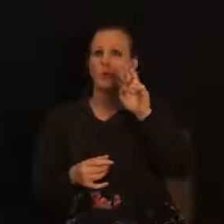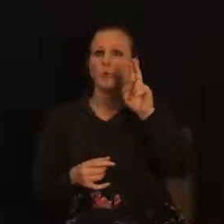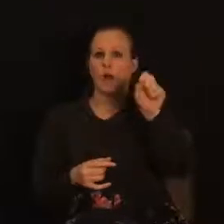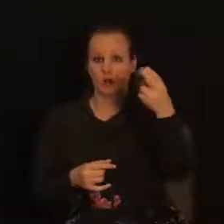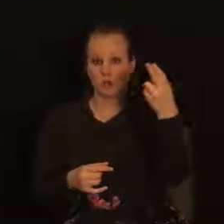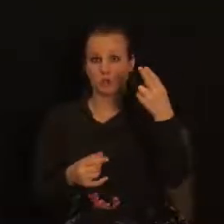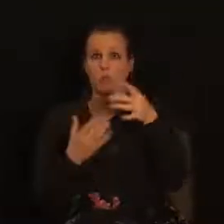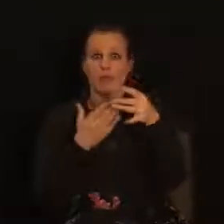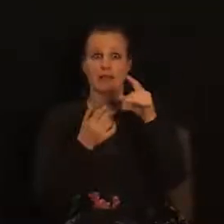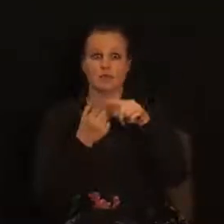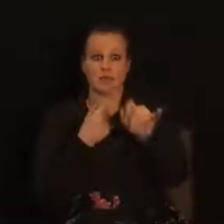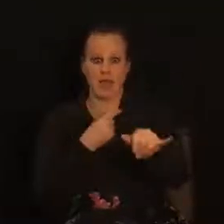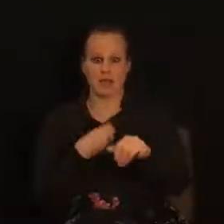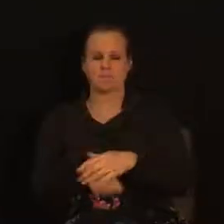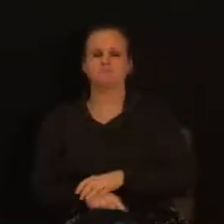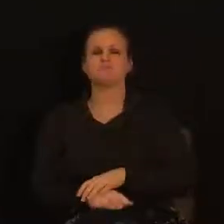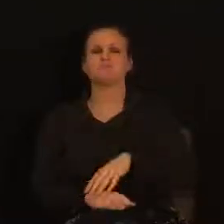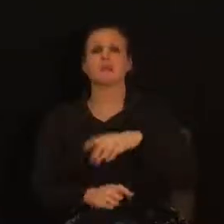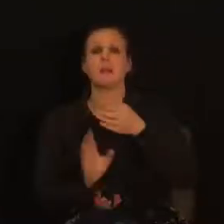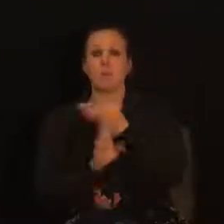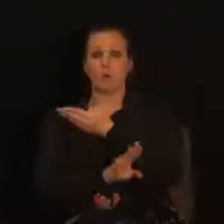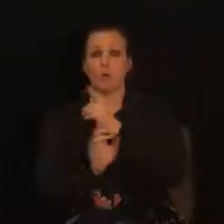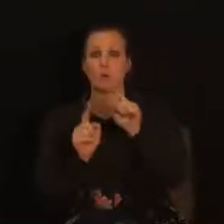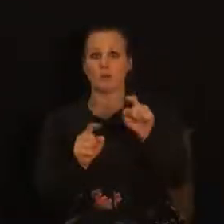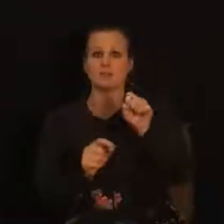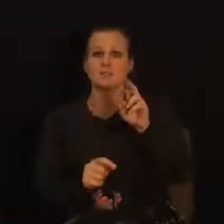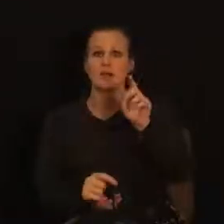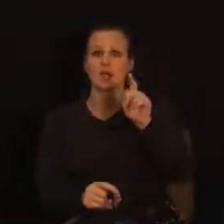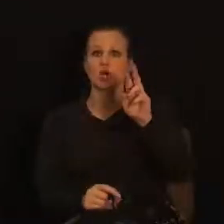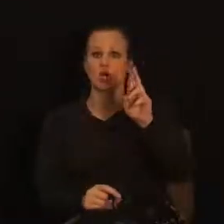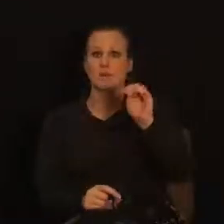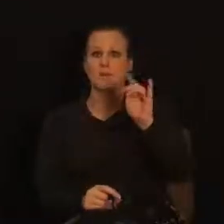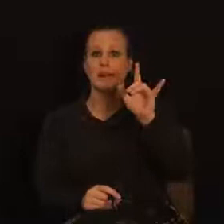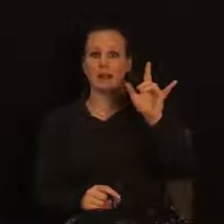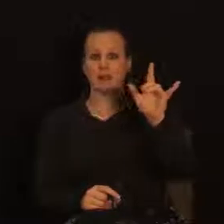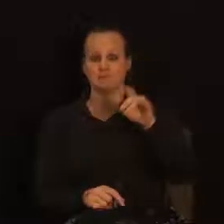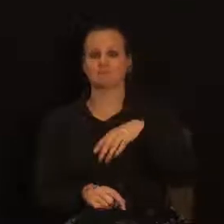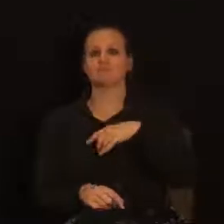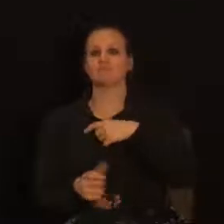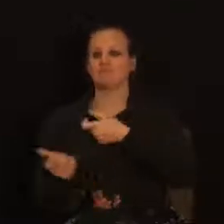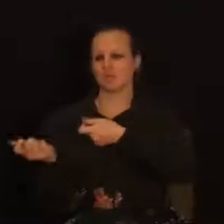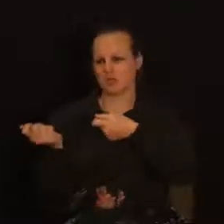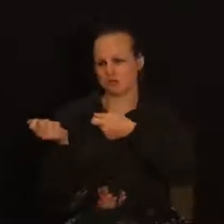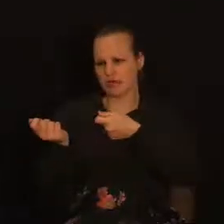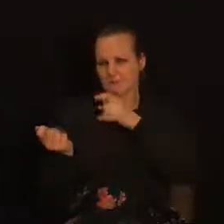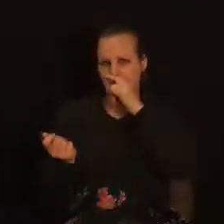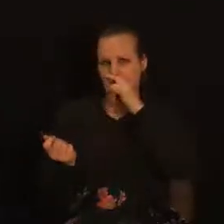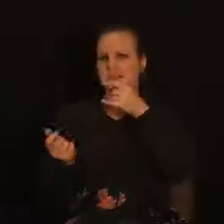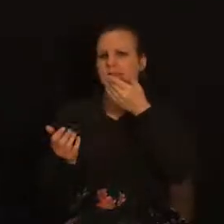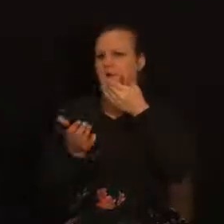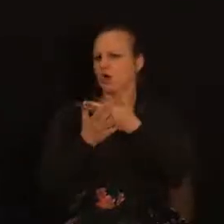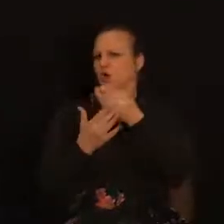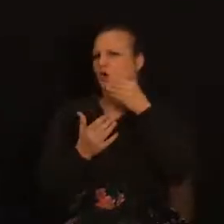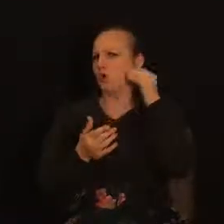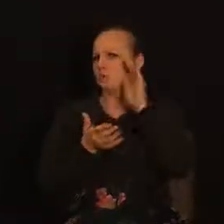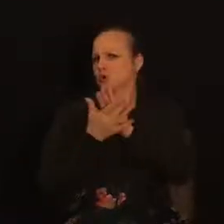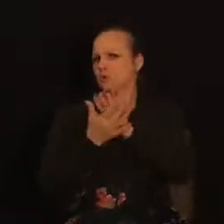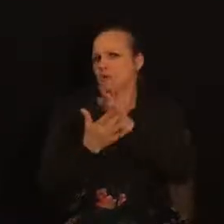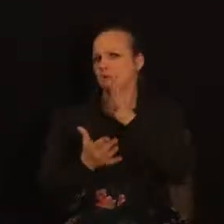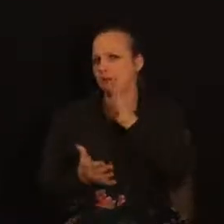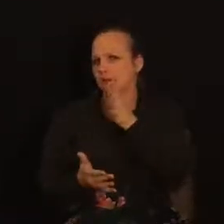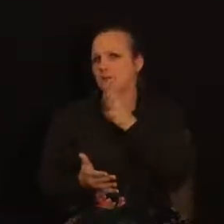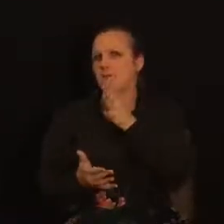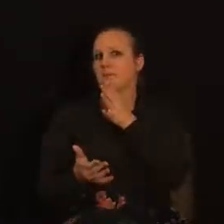I dragged my kids, because of course I am a good homeschooling mom, and I dragged them through the